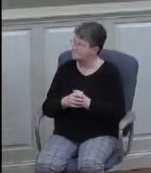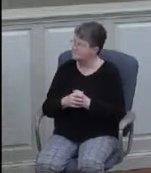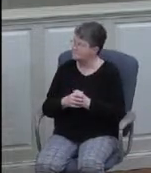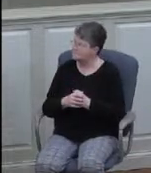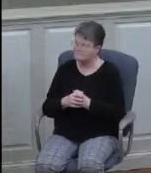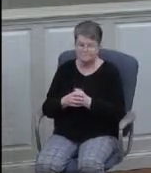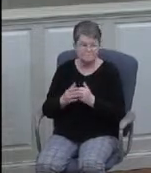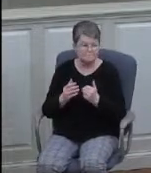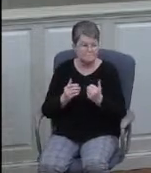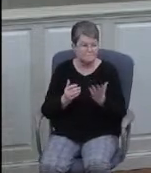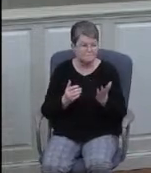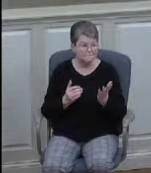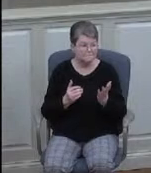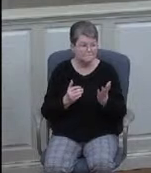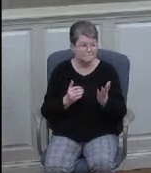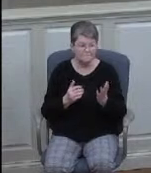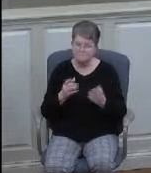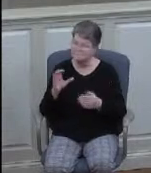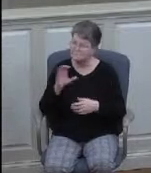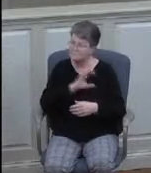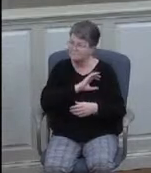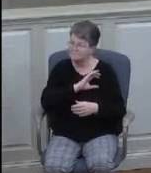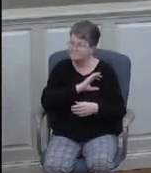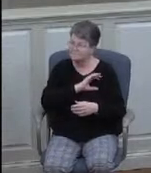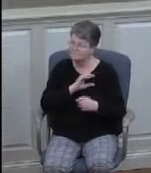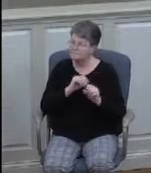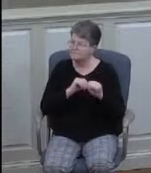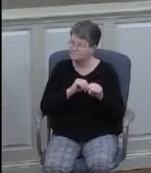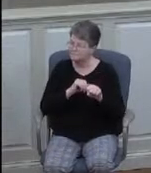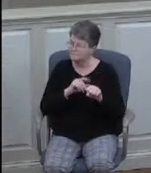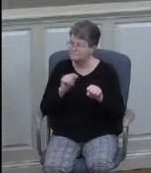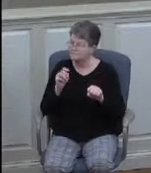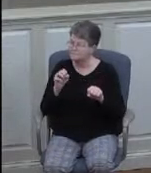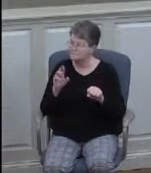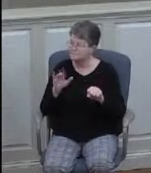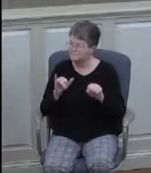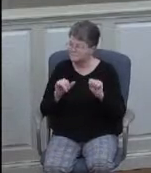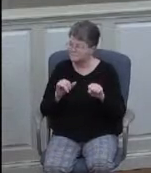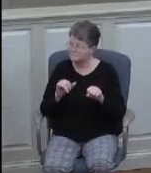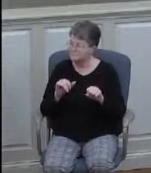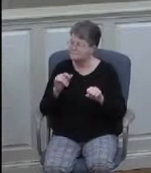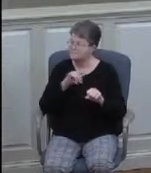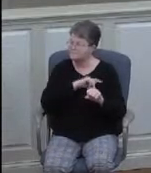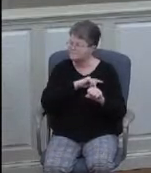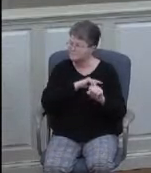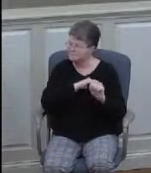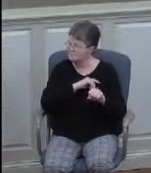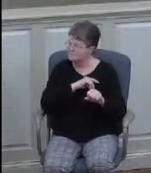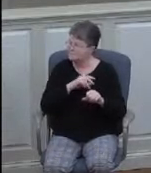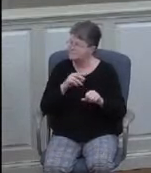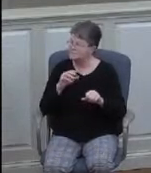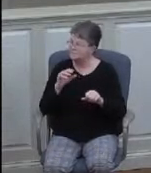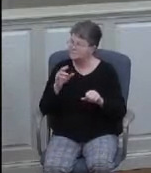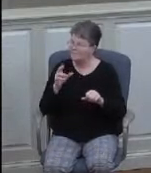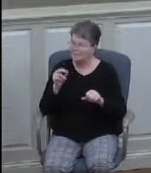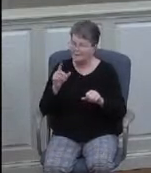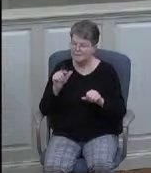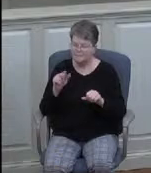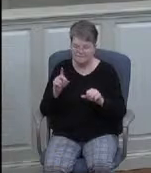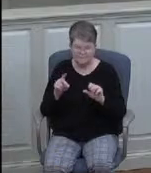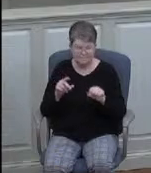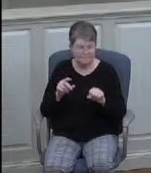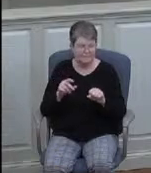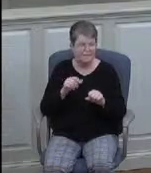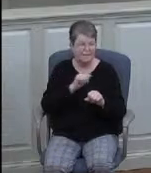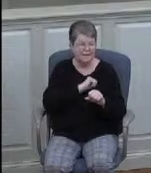Madam Clerk? Commissioner Cottle? Yes, ma'am. Commissioner Terry? Yes. Mayor Pierce? Yes. Commissioner Holland? Yes. Commissioner